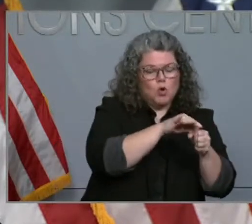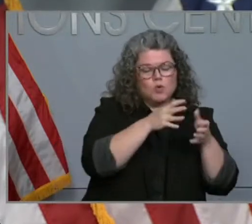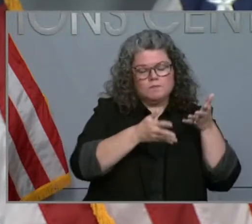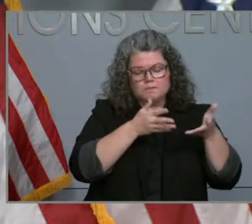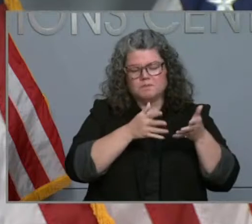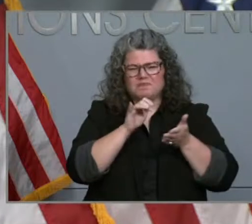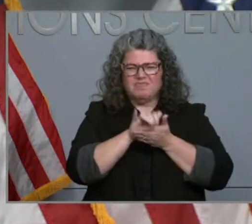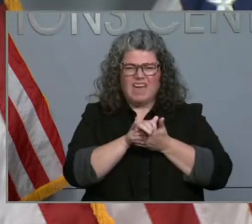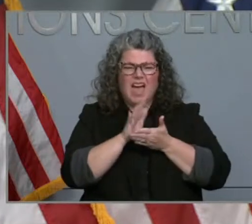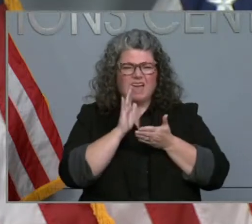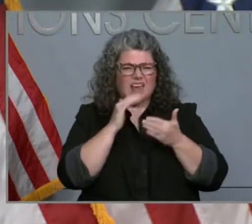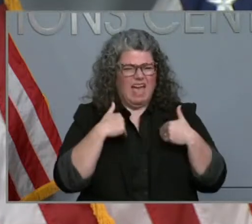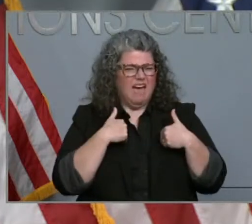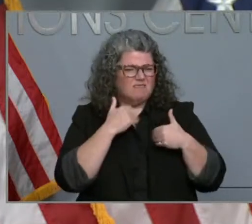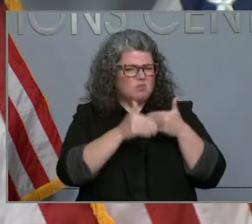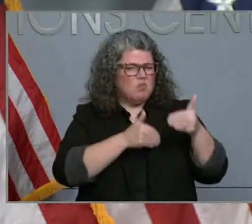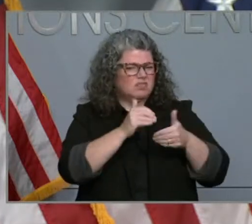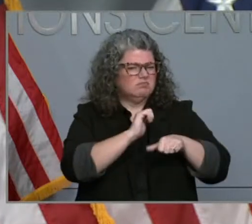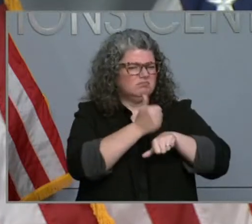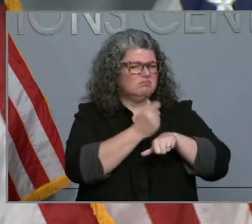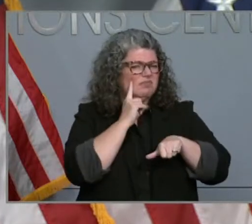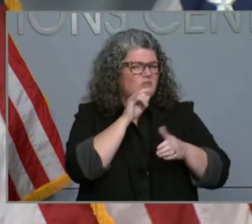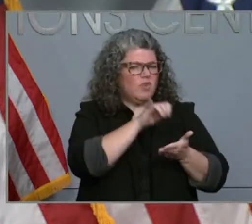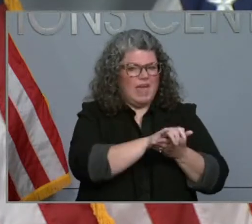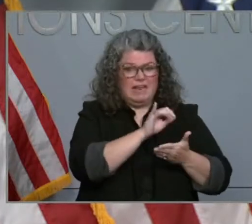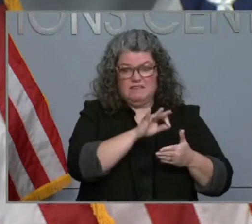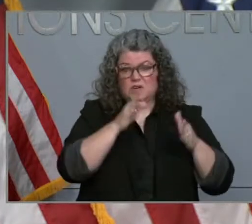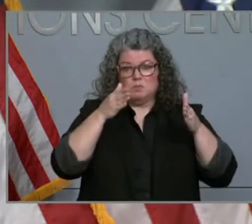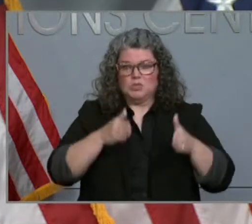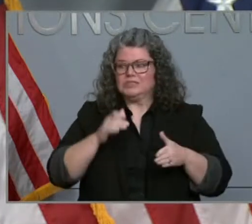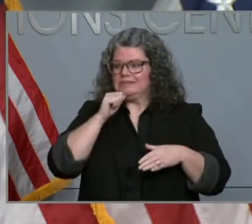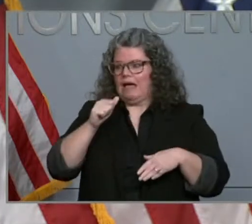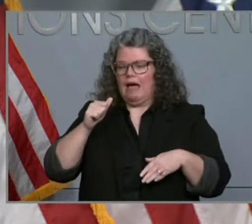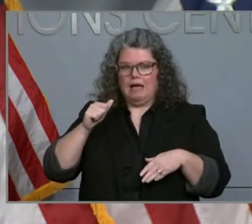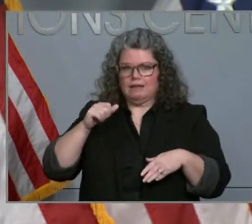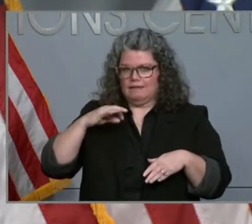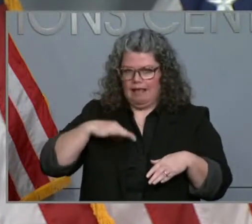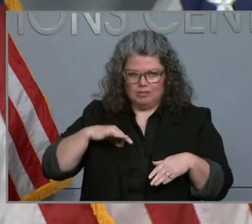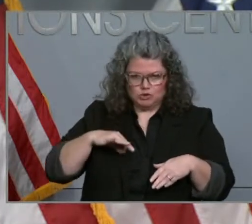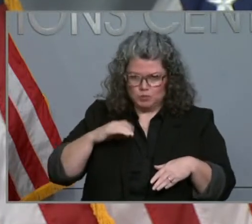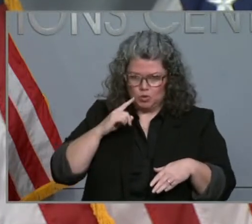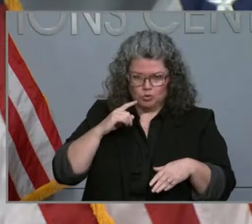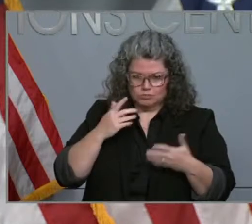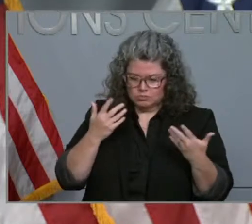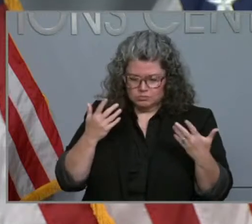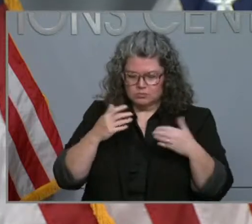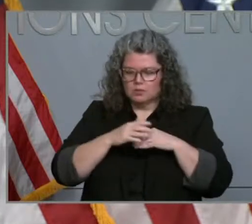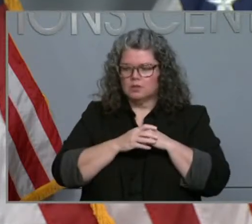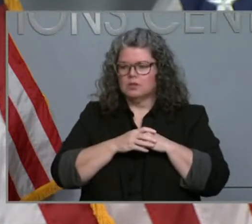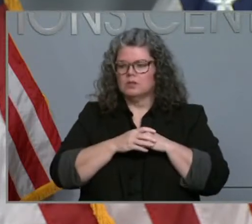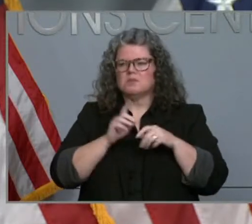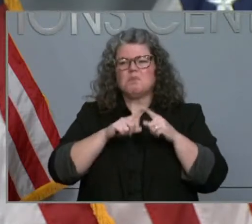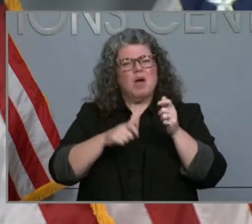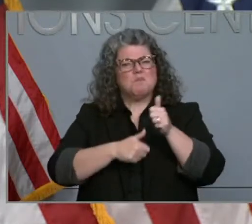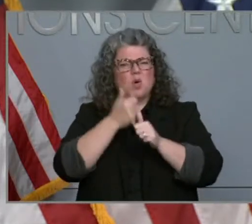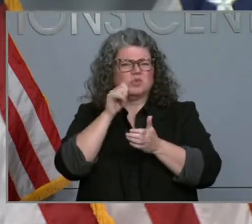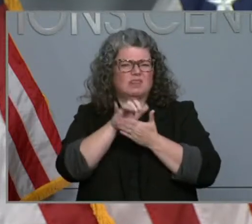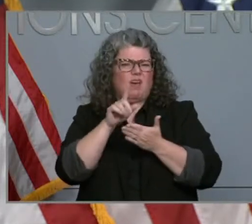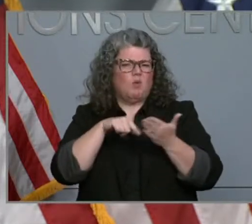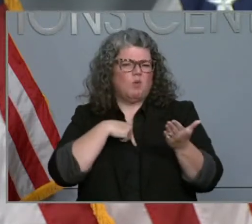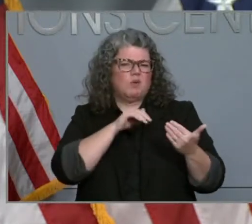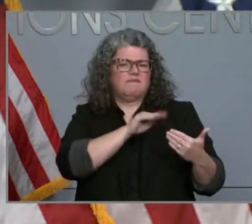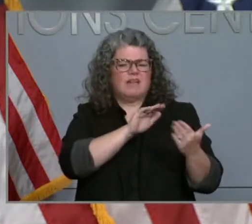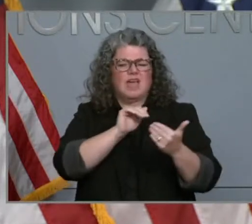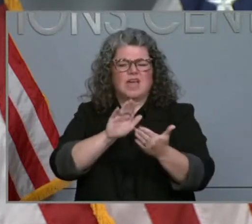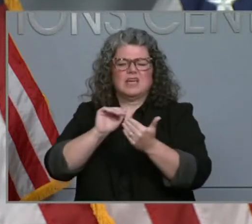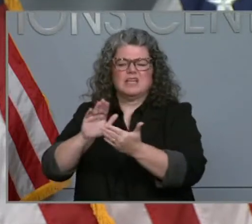through a challenge process when a voter is clearly ineligible based on official records. And so those are really most of the ones that we're dealing with right now.